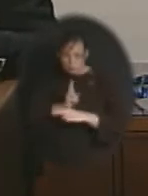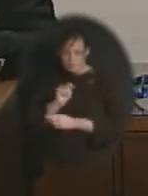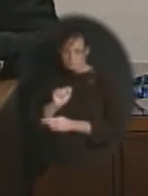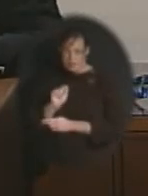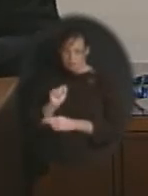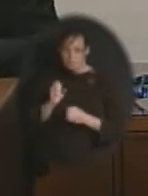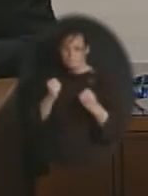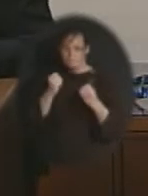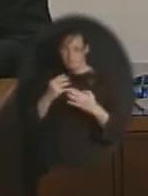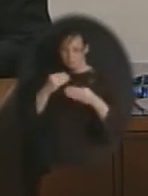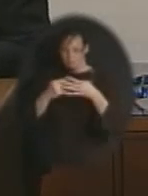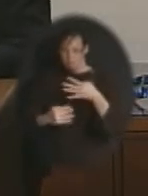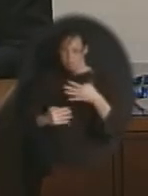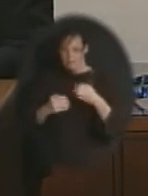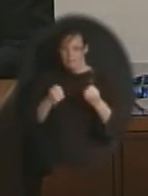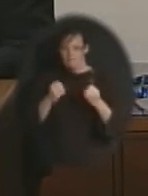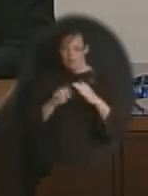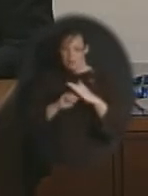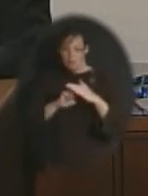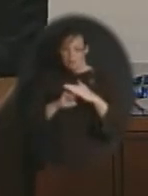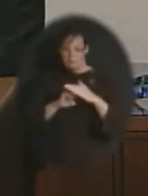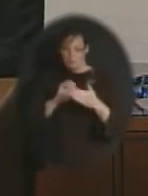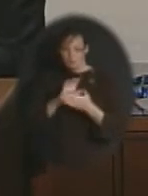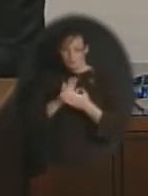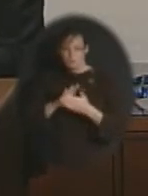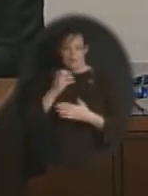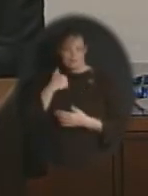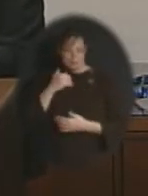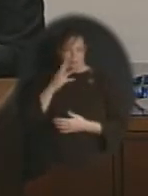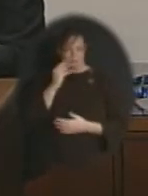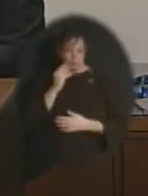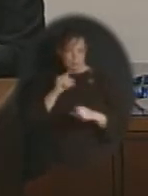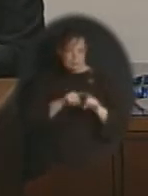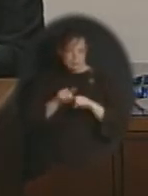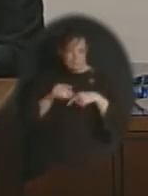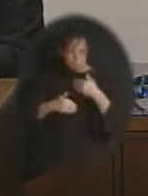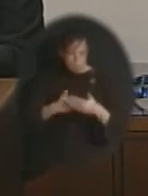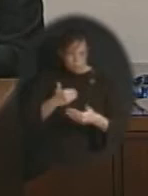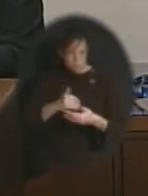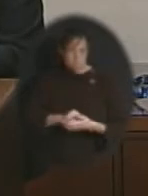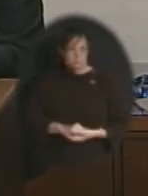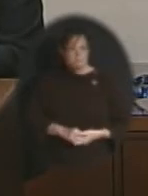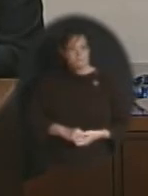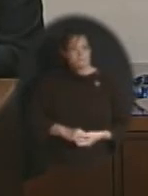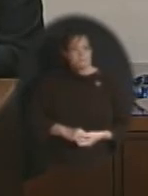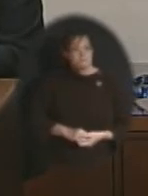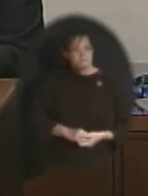And many, many of our elementary schools have gone through this same process.